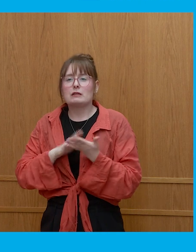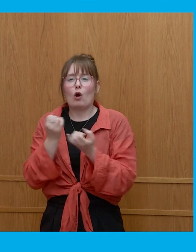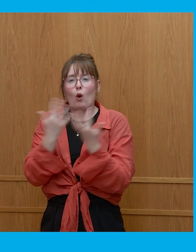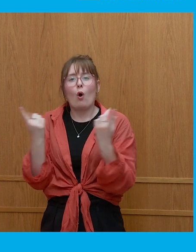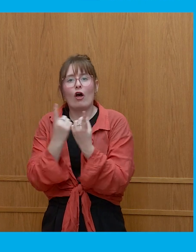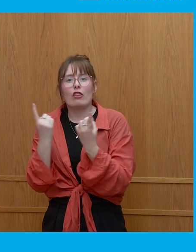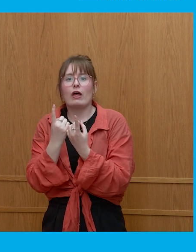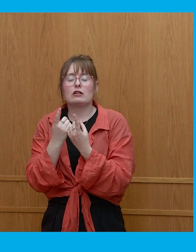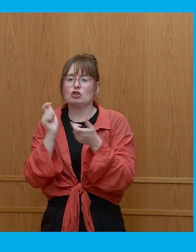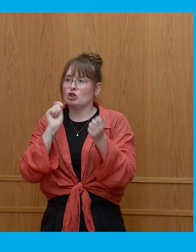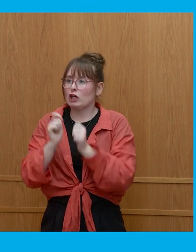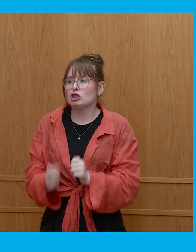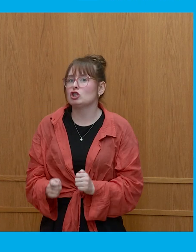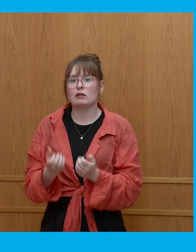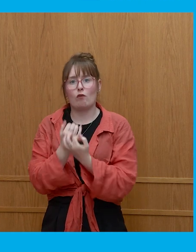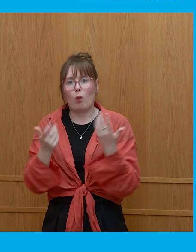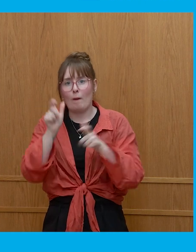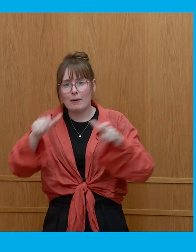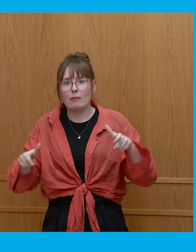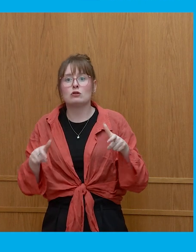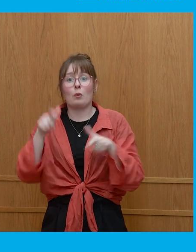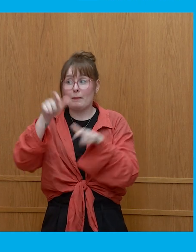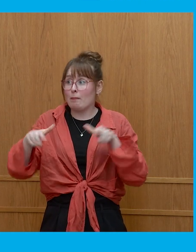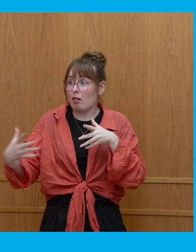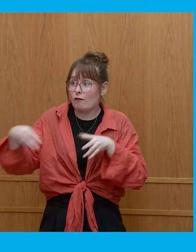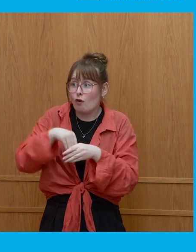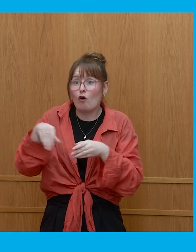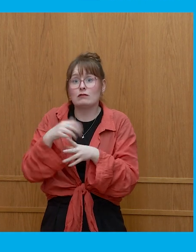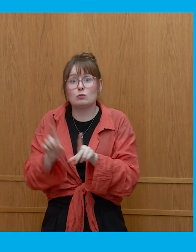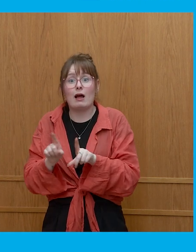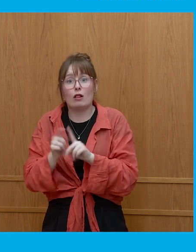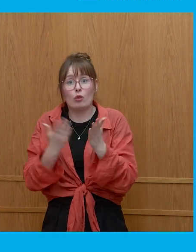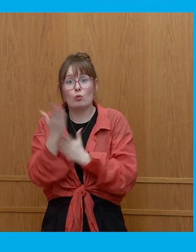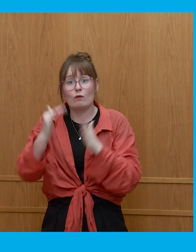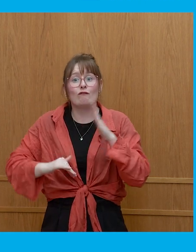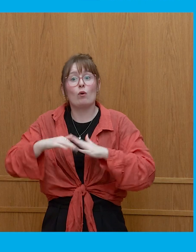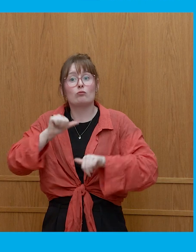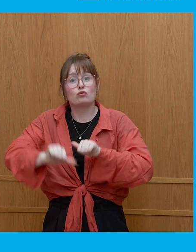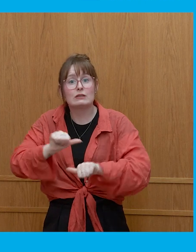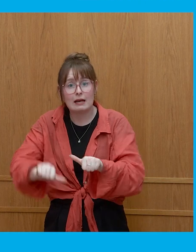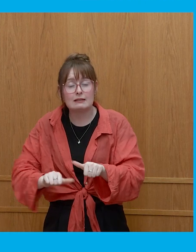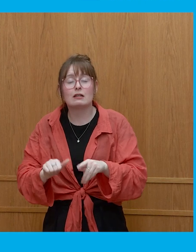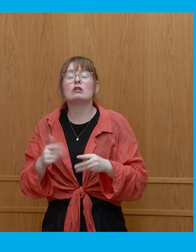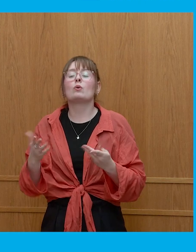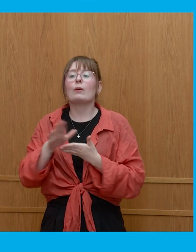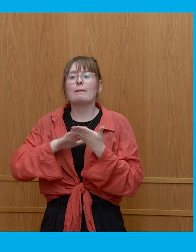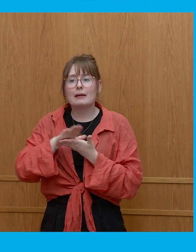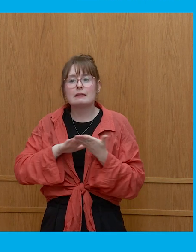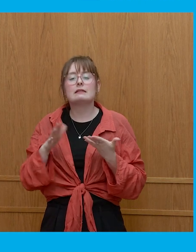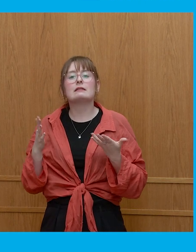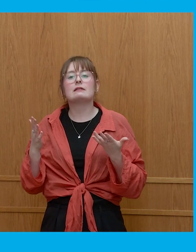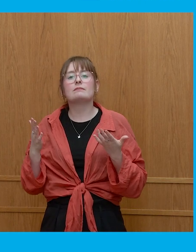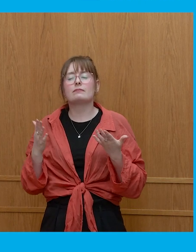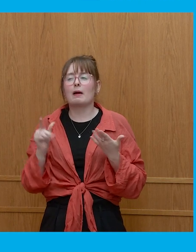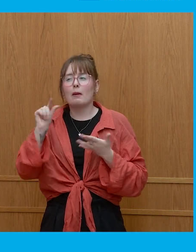were moving for everybody. So everybody was participating to this process. This made the building